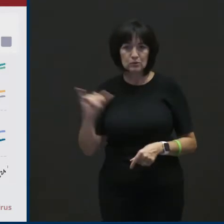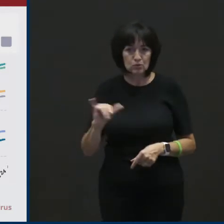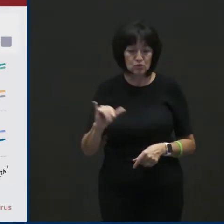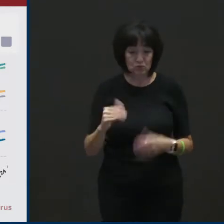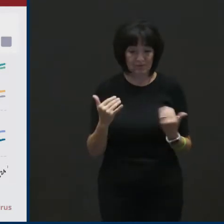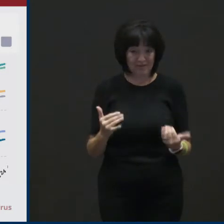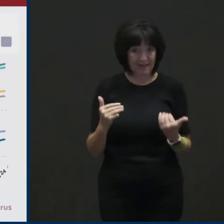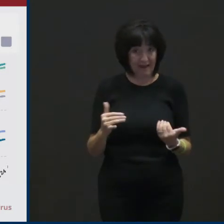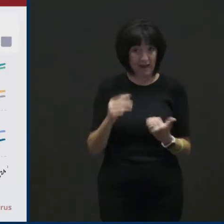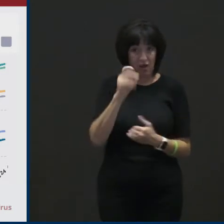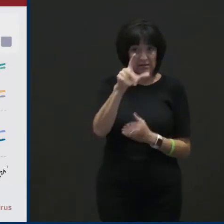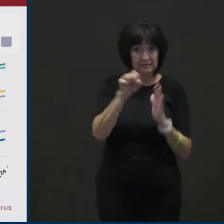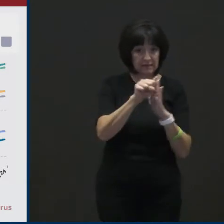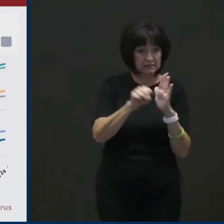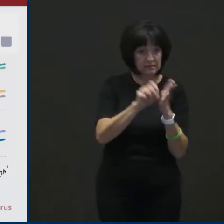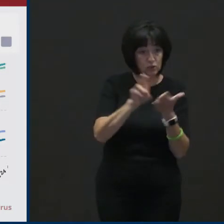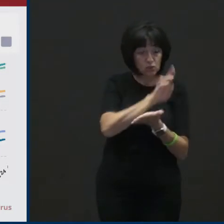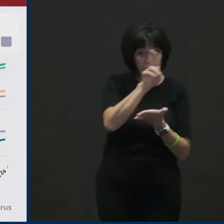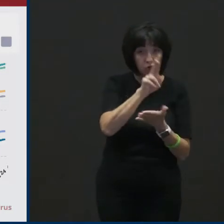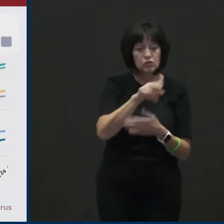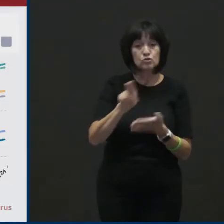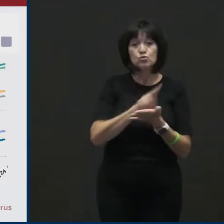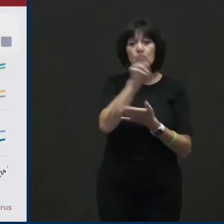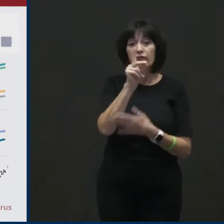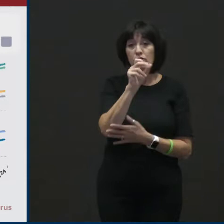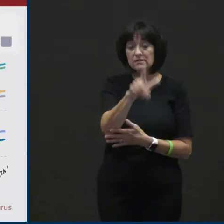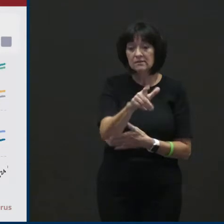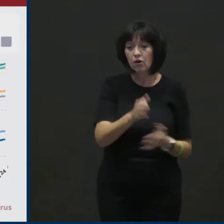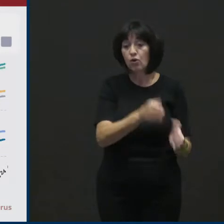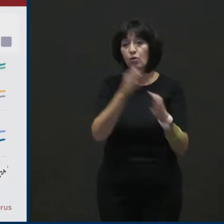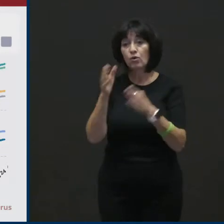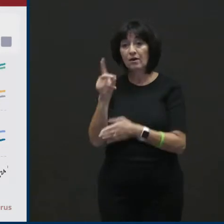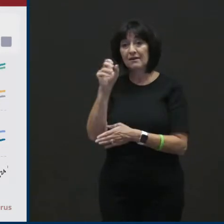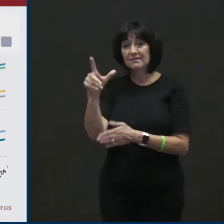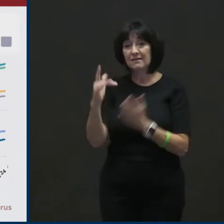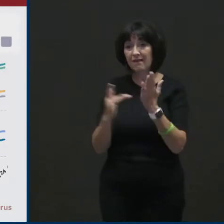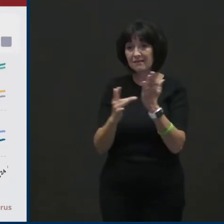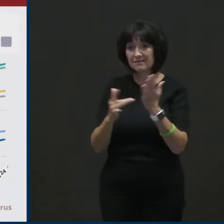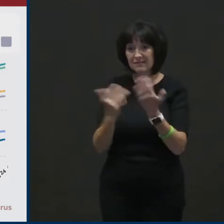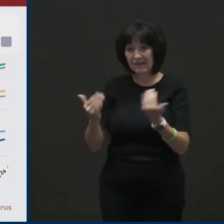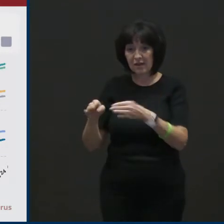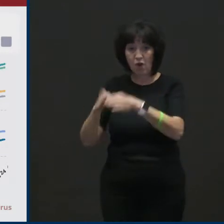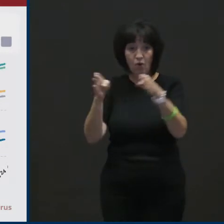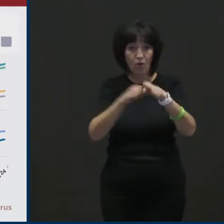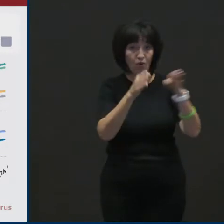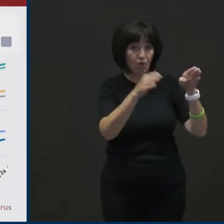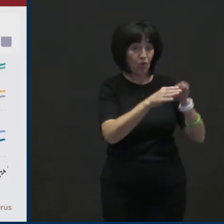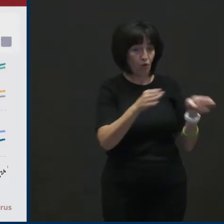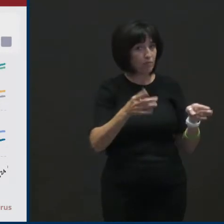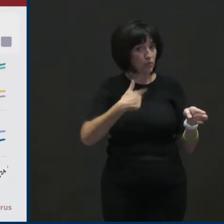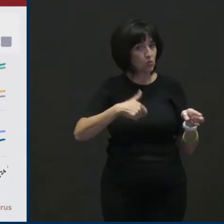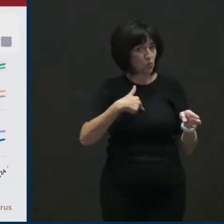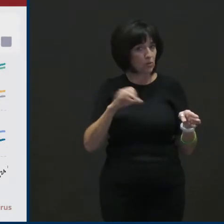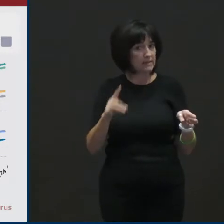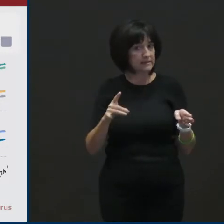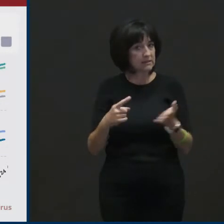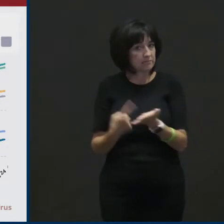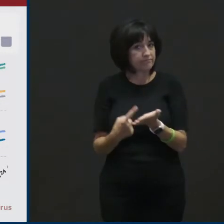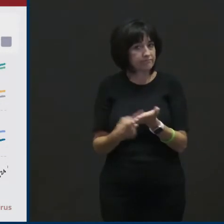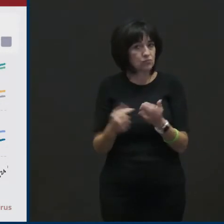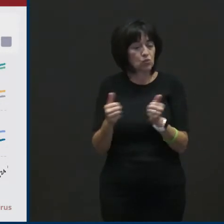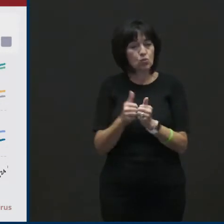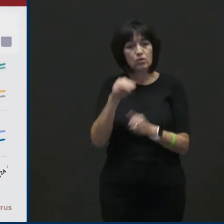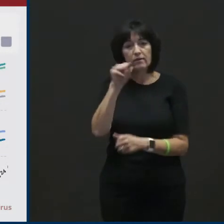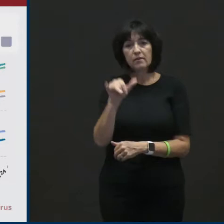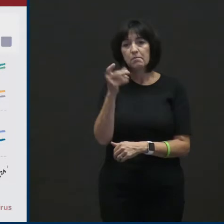opening virtually, but the concern there, and we had a good conversation on our calls with the mayors this morning with Mayor